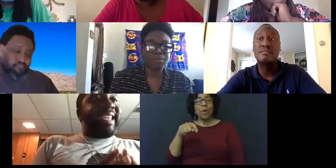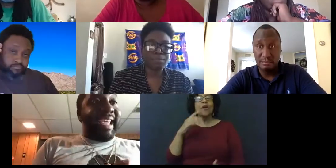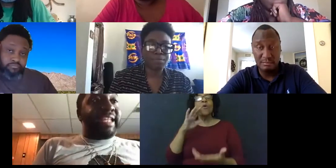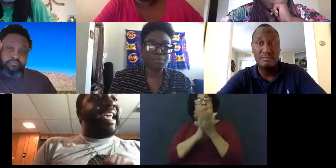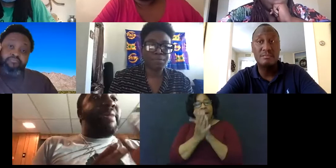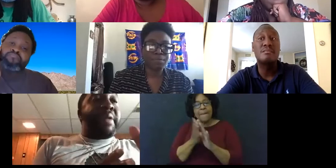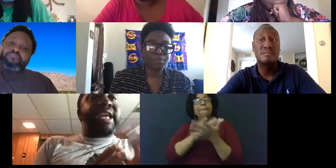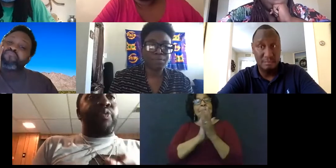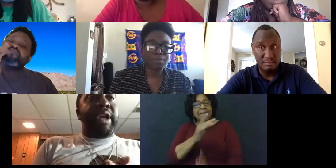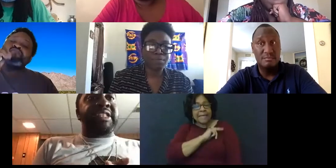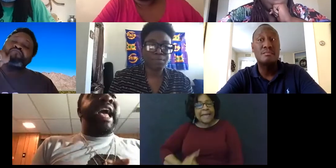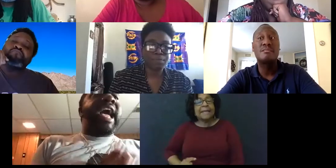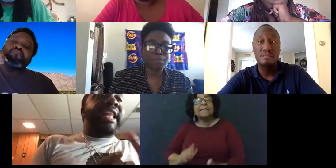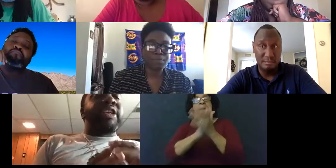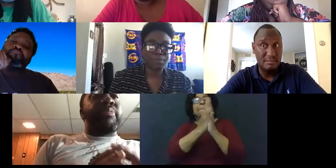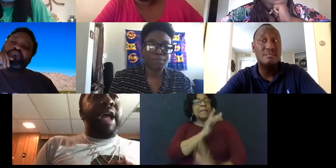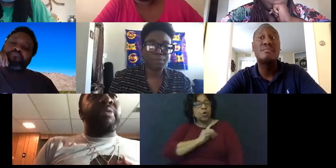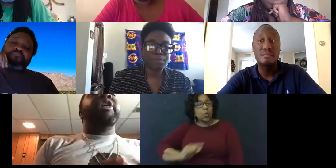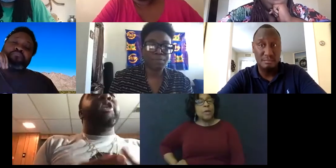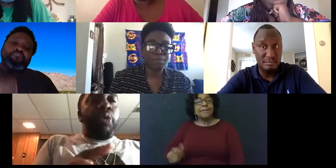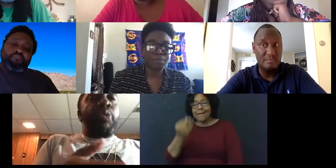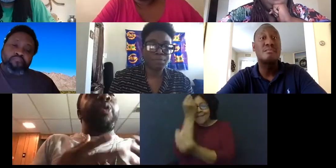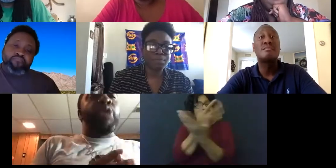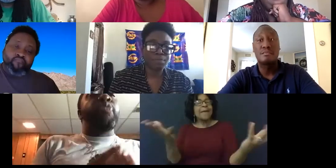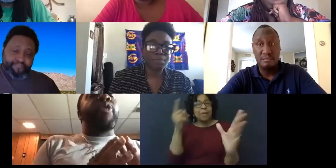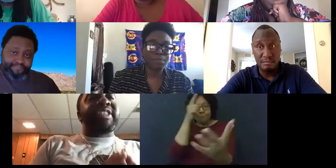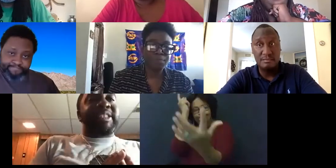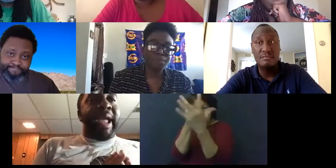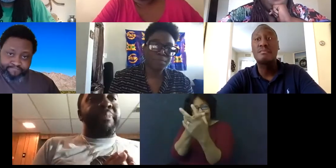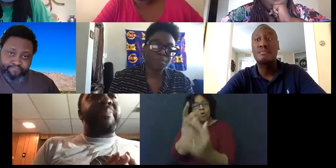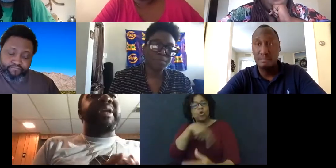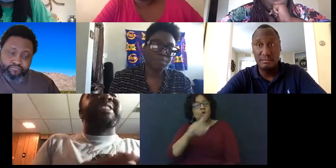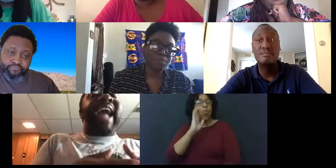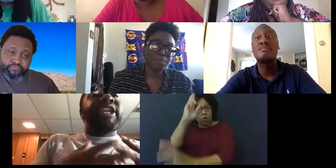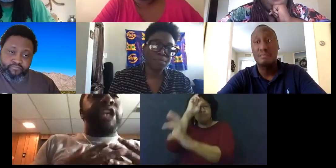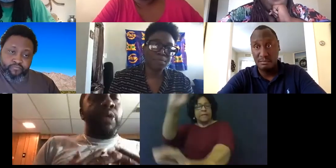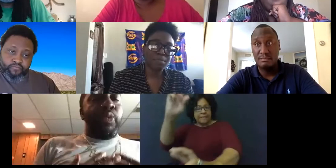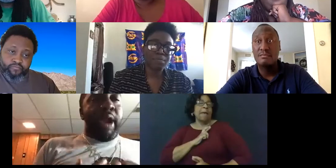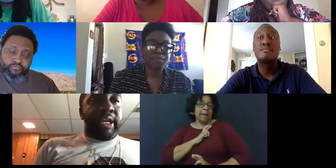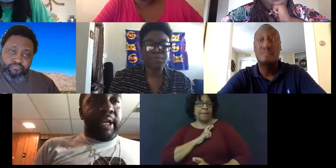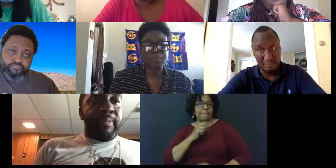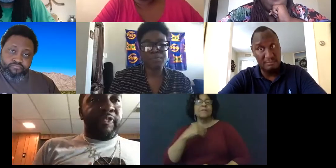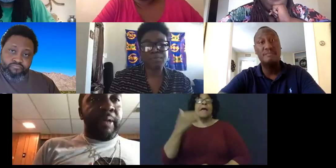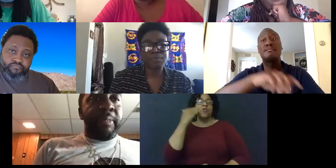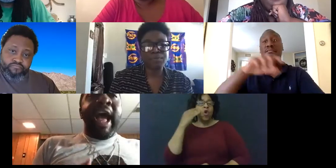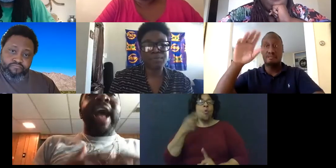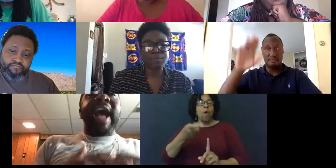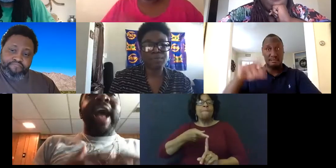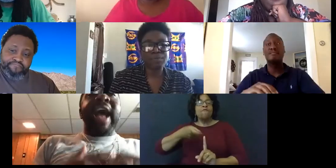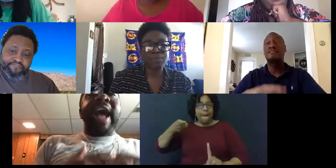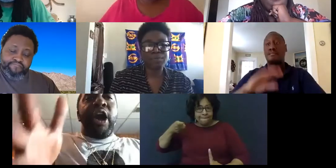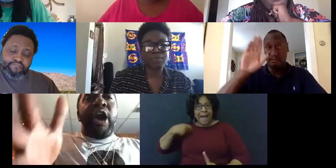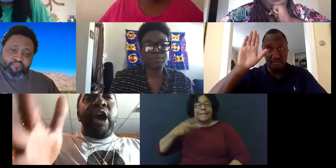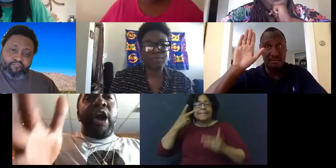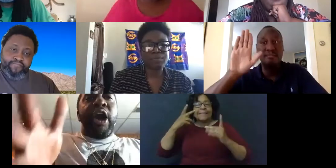and be kings and be queens and let them know you will respect me because I know where I come from. I see